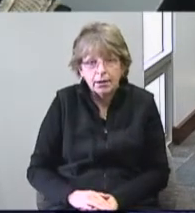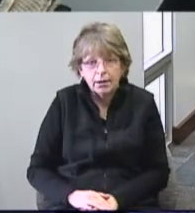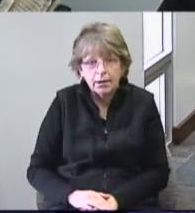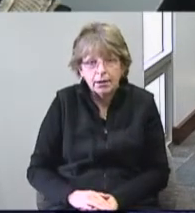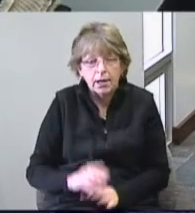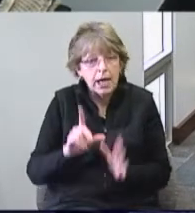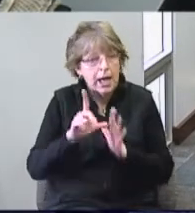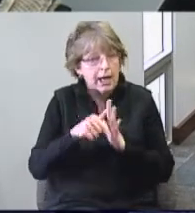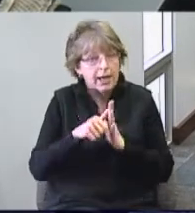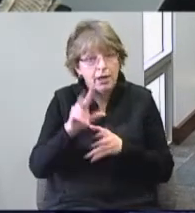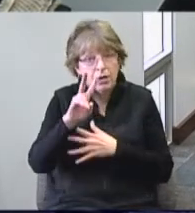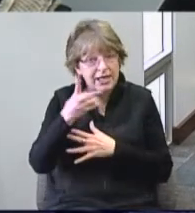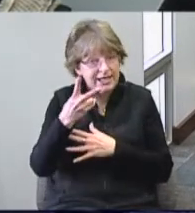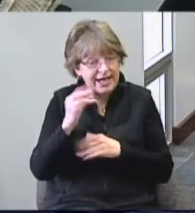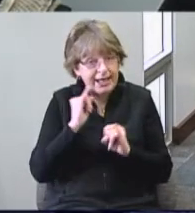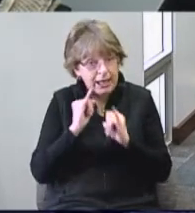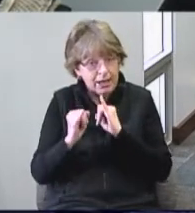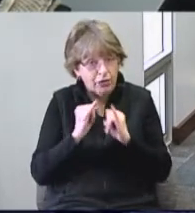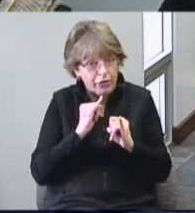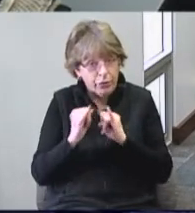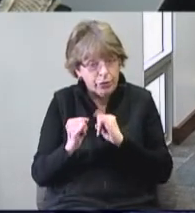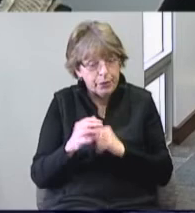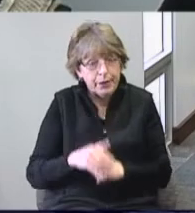Then later in the second interview.